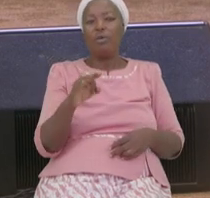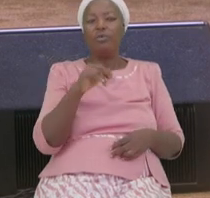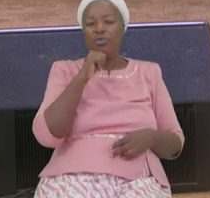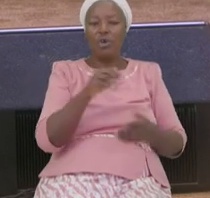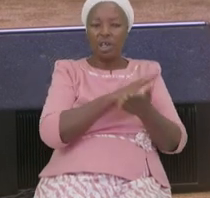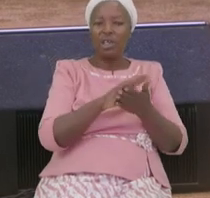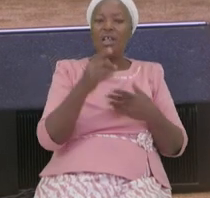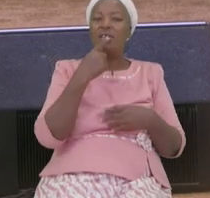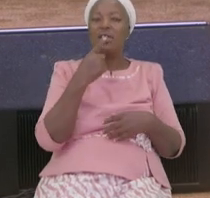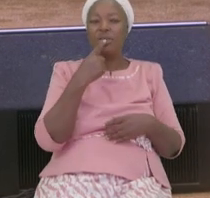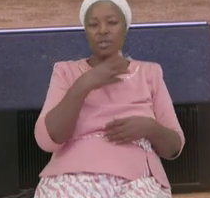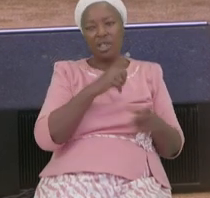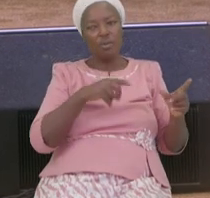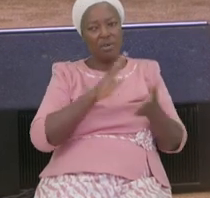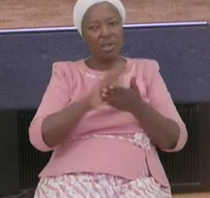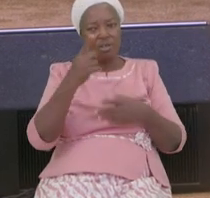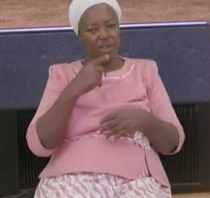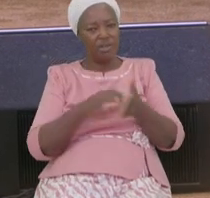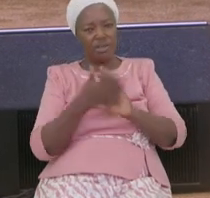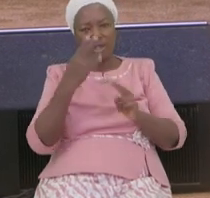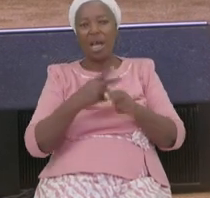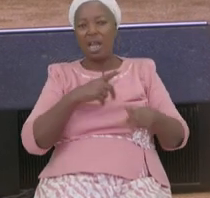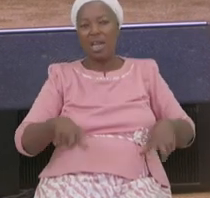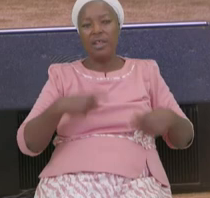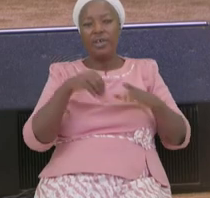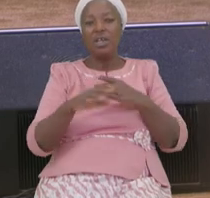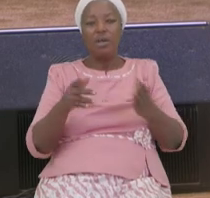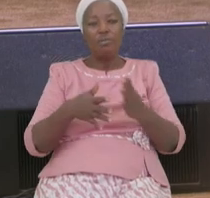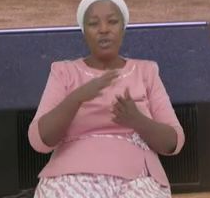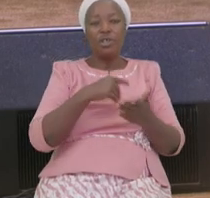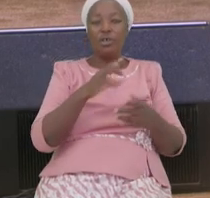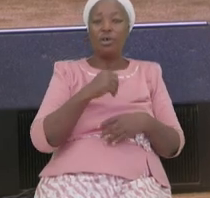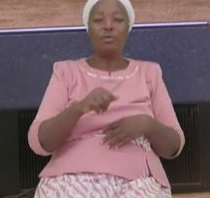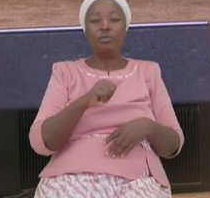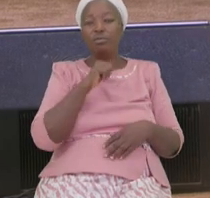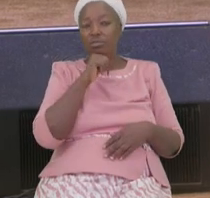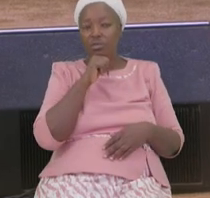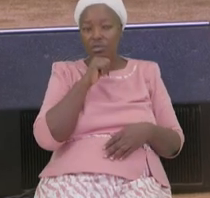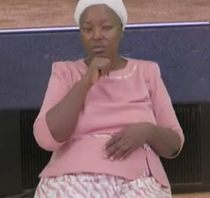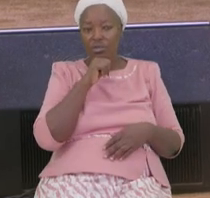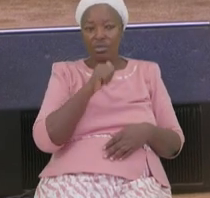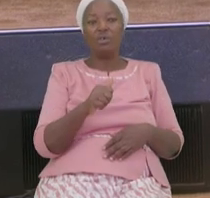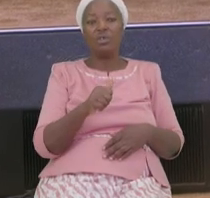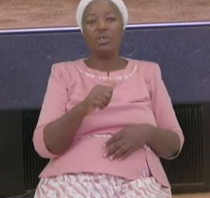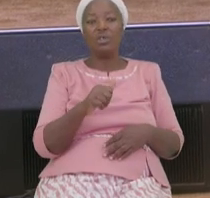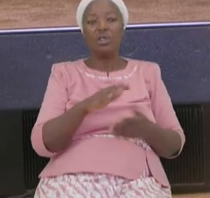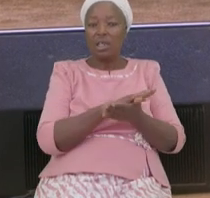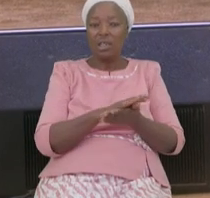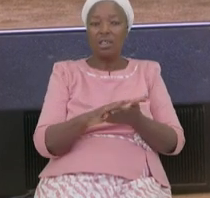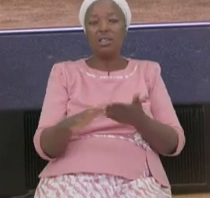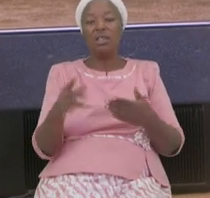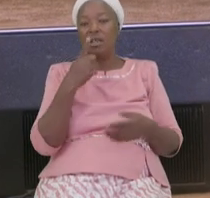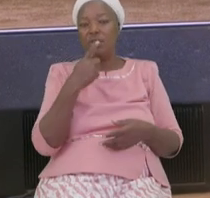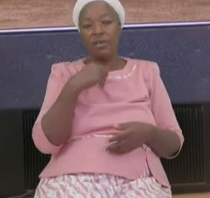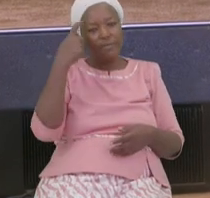your lips. And I dwell in the midst of a people of unclean lips, for mine eyes have